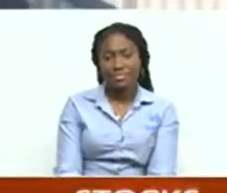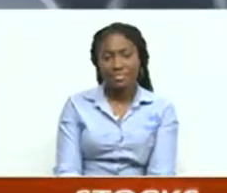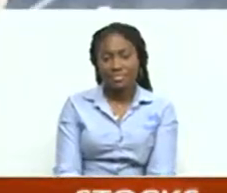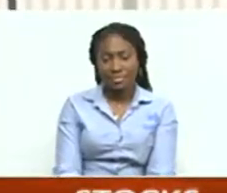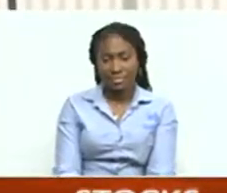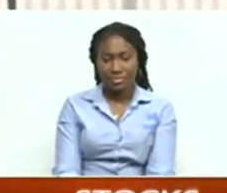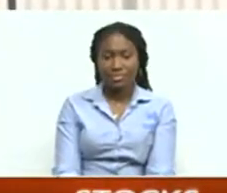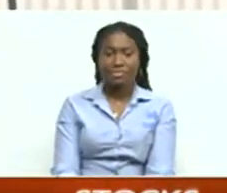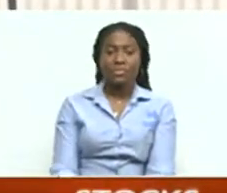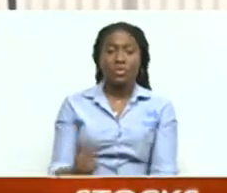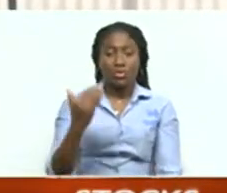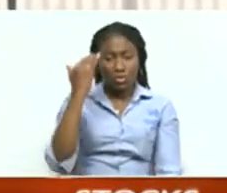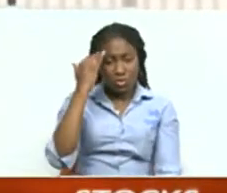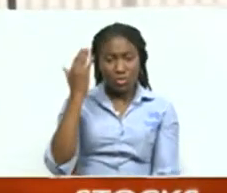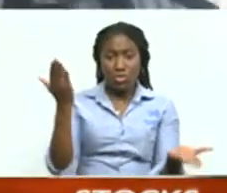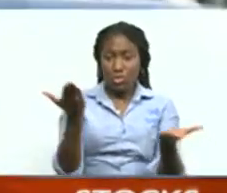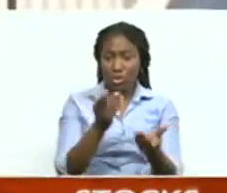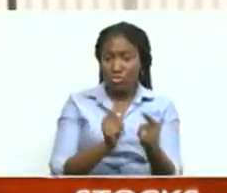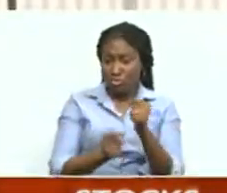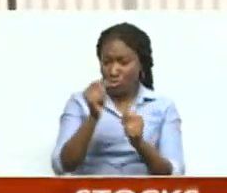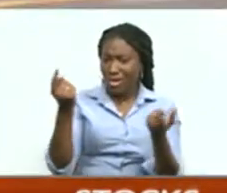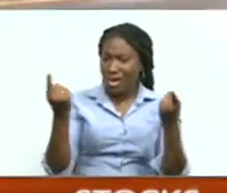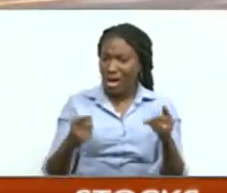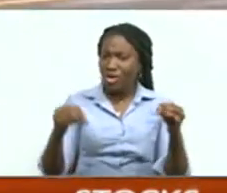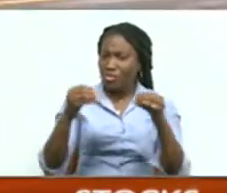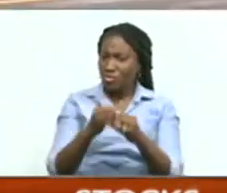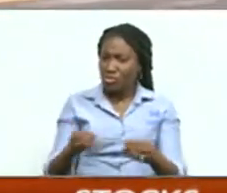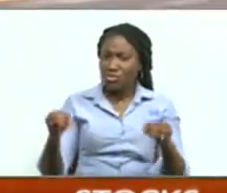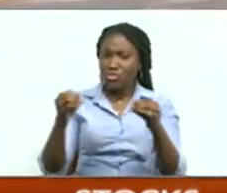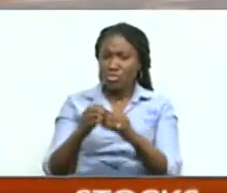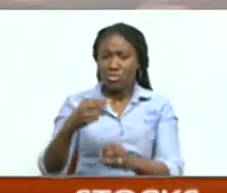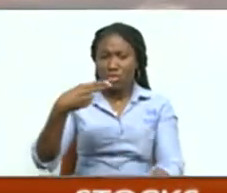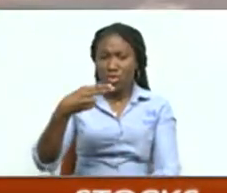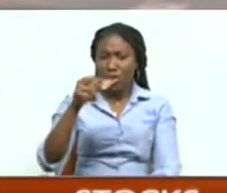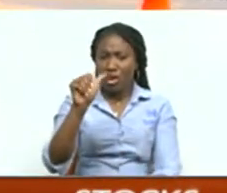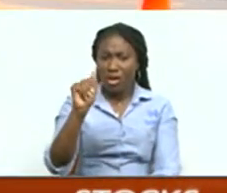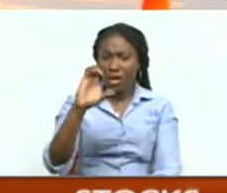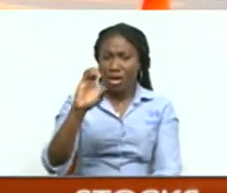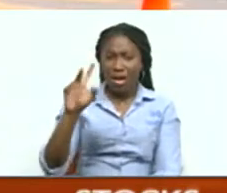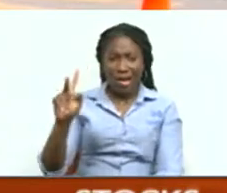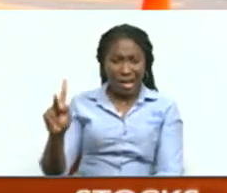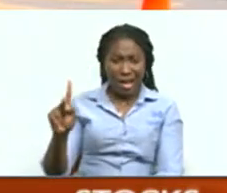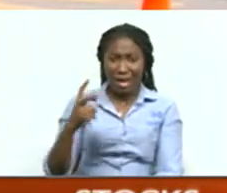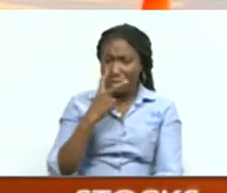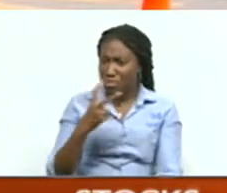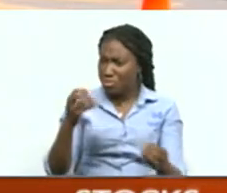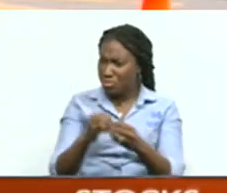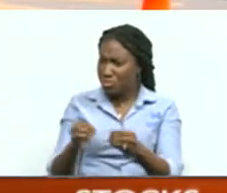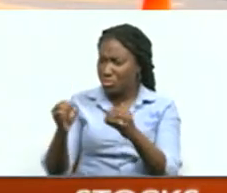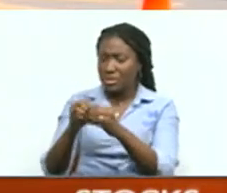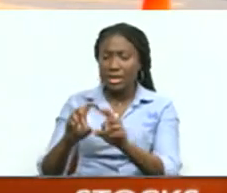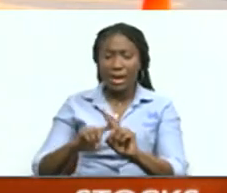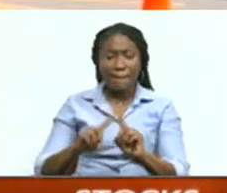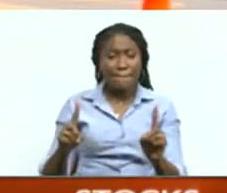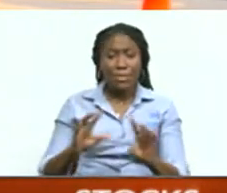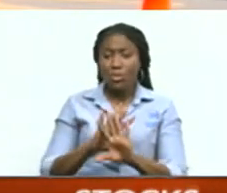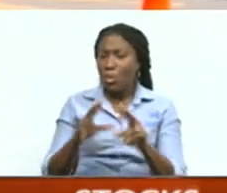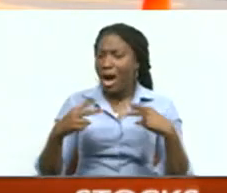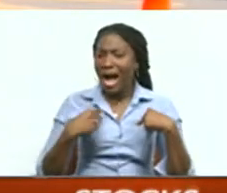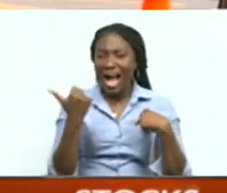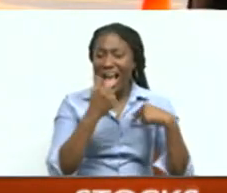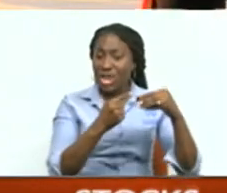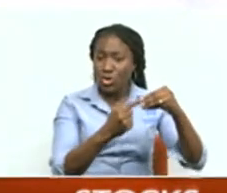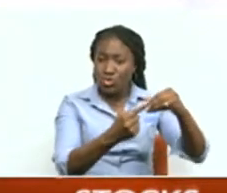Despite this country seeing increasing numbers of high-profile cyber attacks in recent years, there is still no dedicated unit to